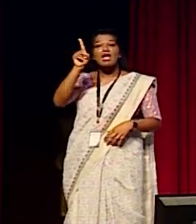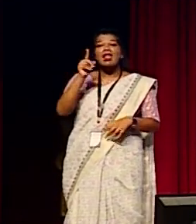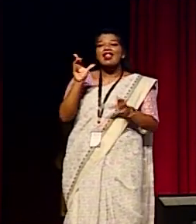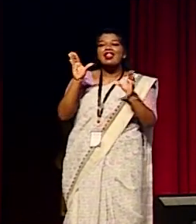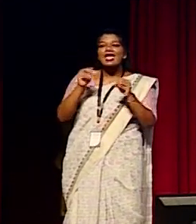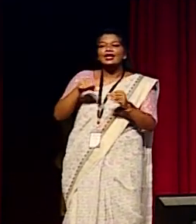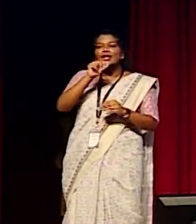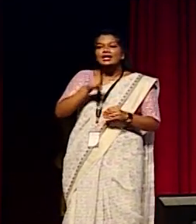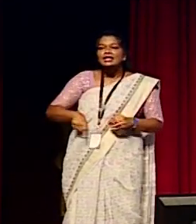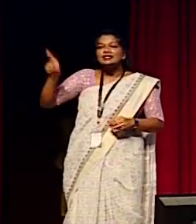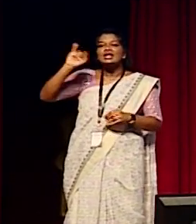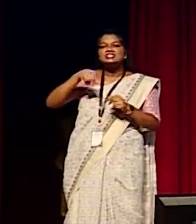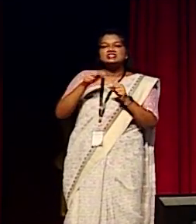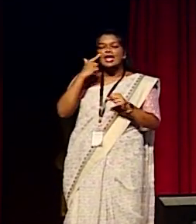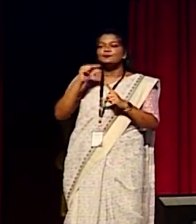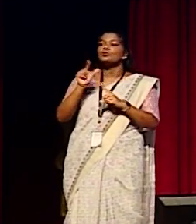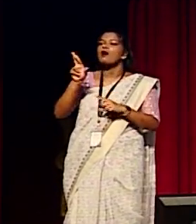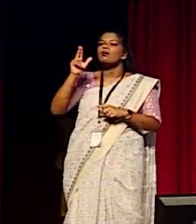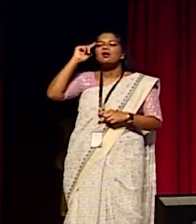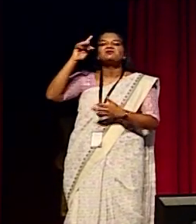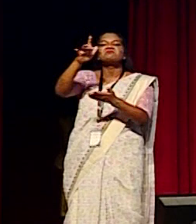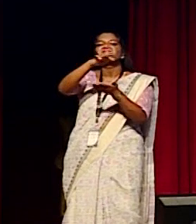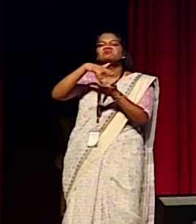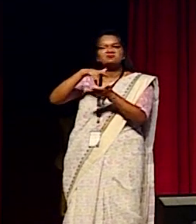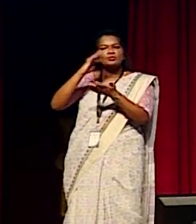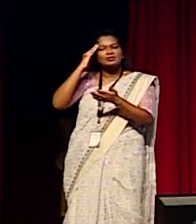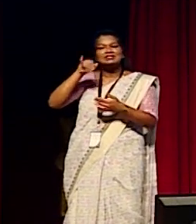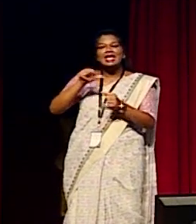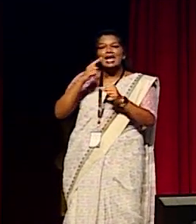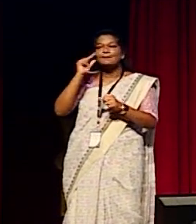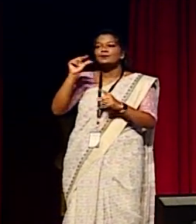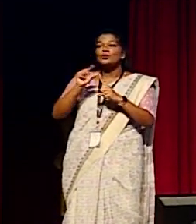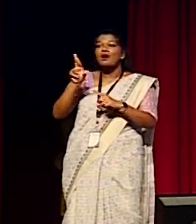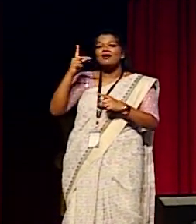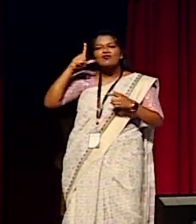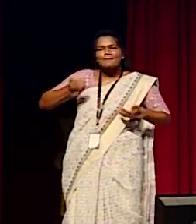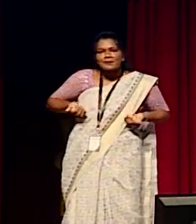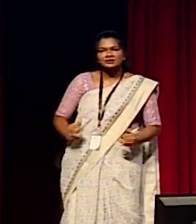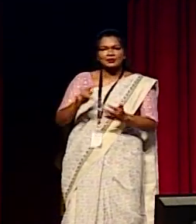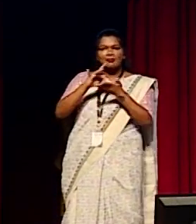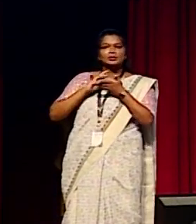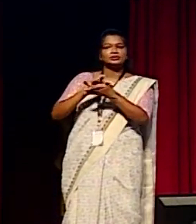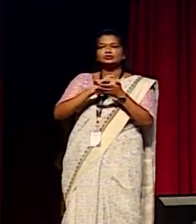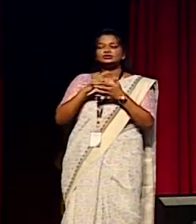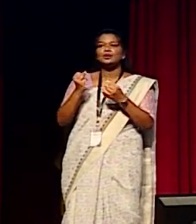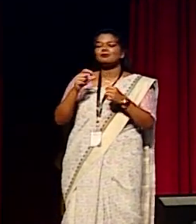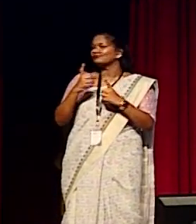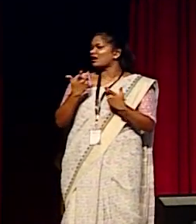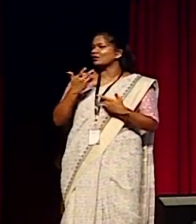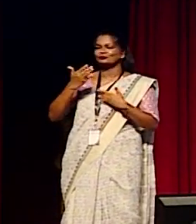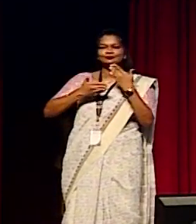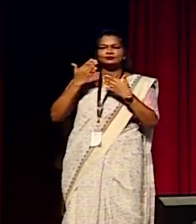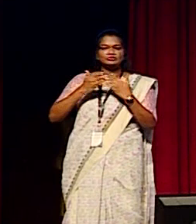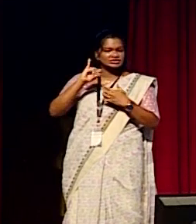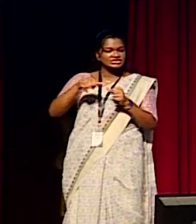in northern India called Jaipur. Because Jaipur is the birthplace of the extraordinary artificial limb called